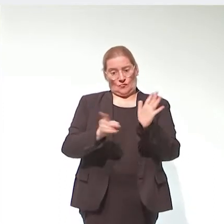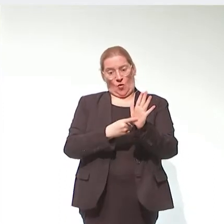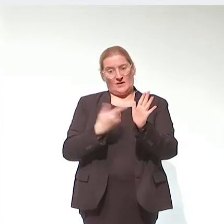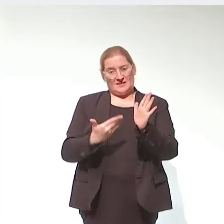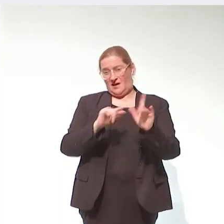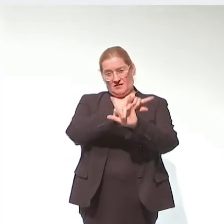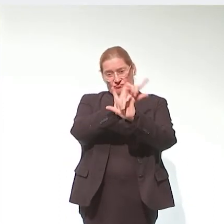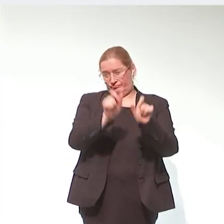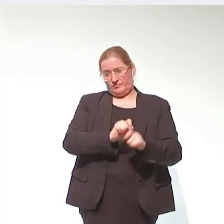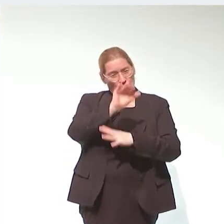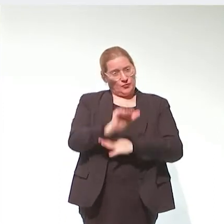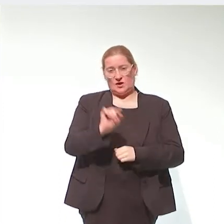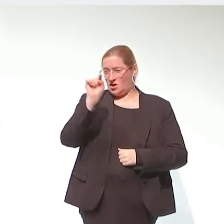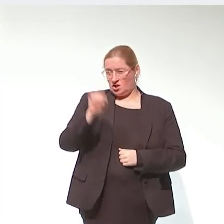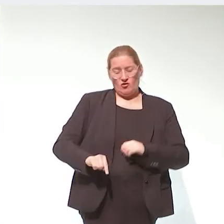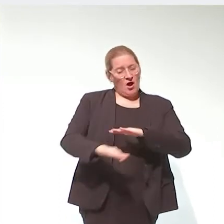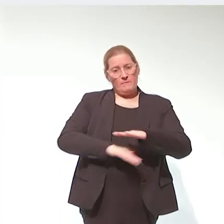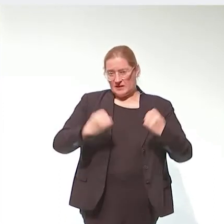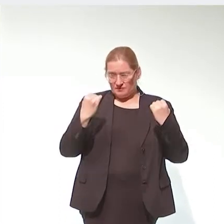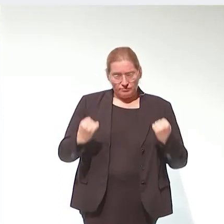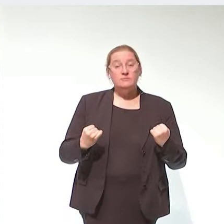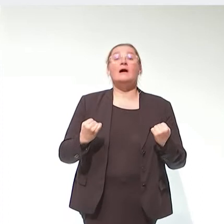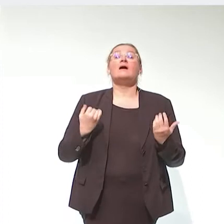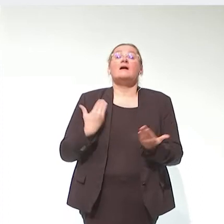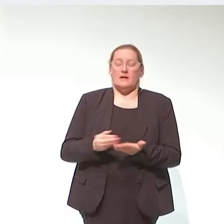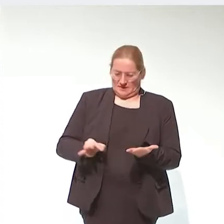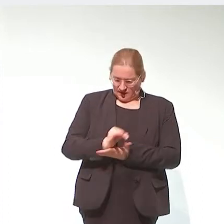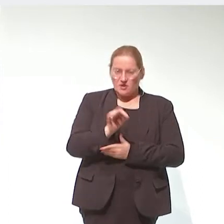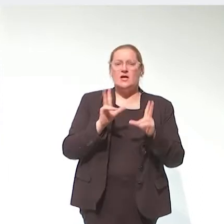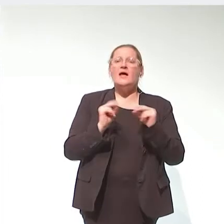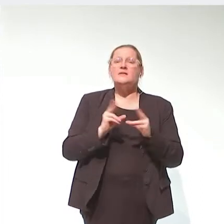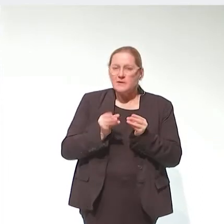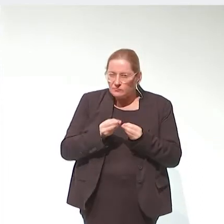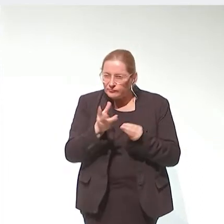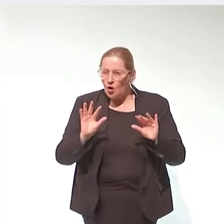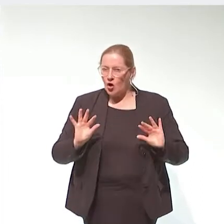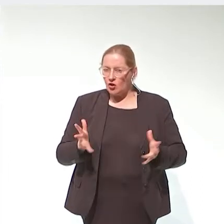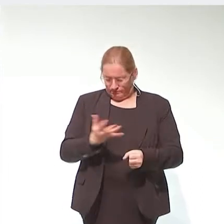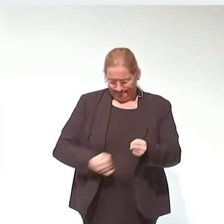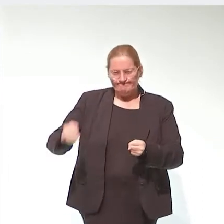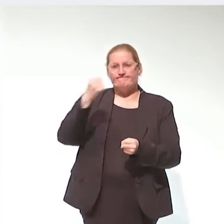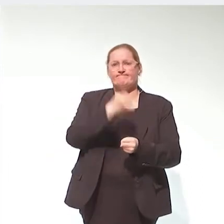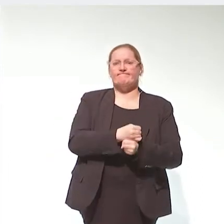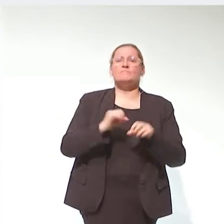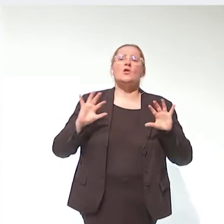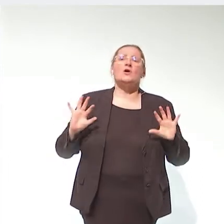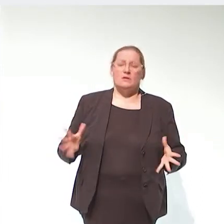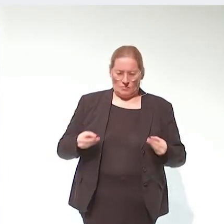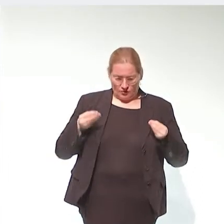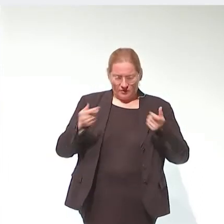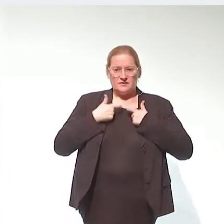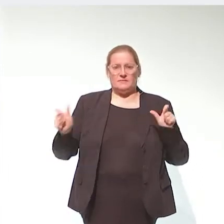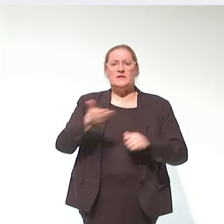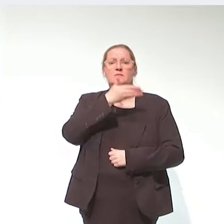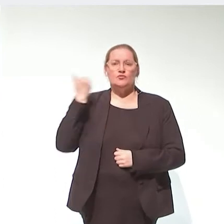we are going to discuss here today. How to implement, how to improve accessibility, and how to